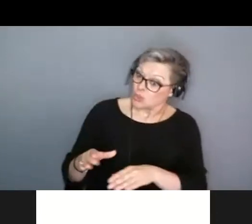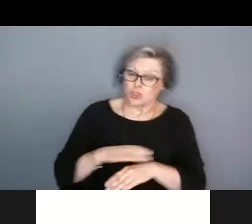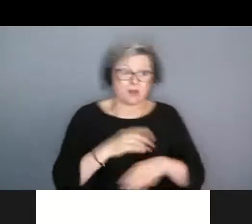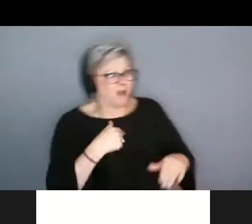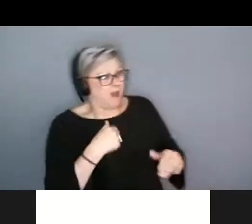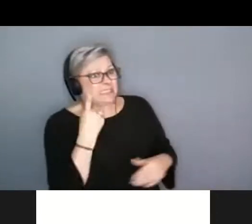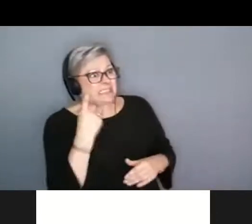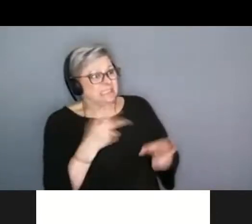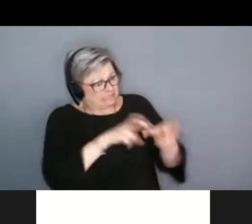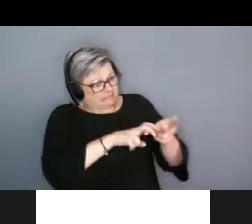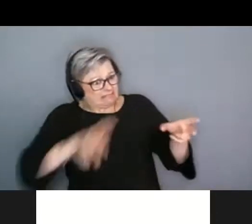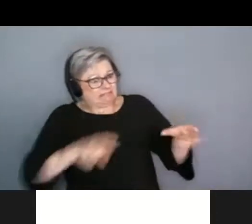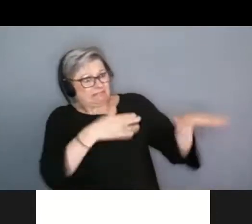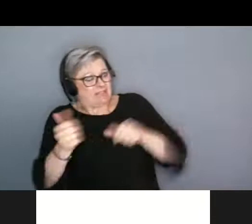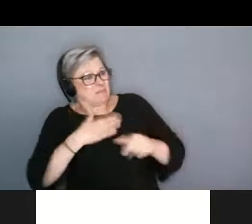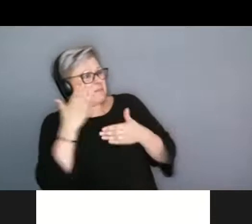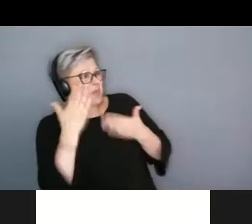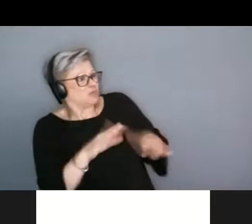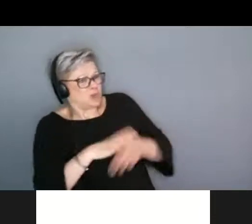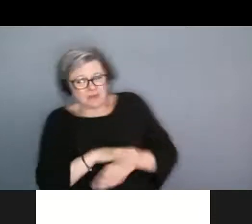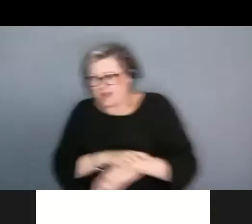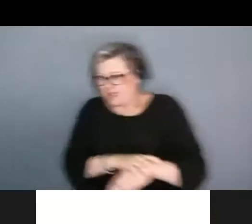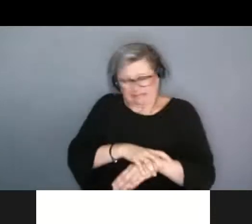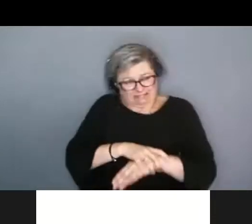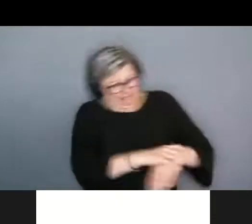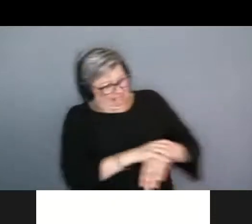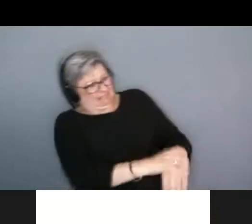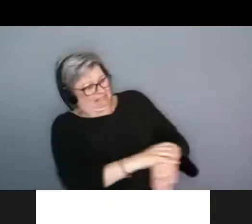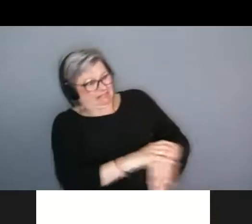got out of the bed. Get up.